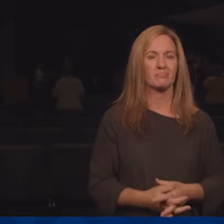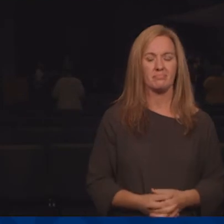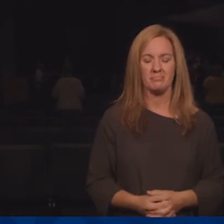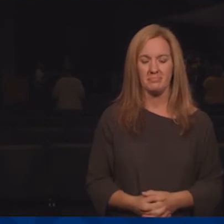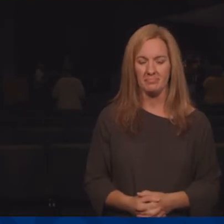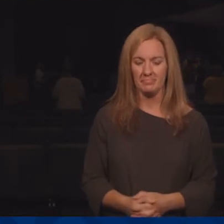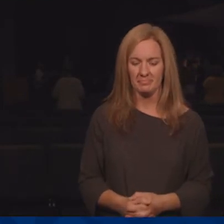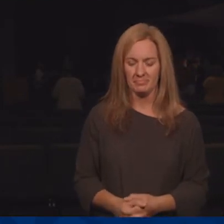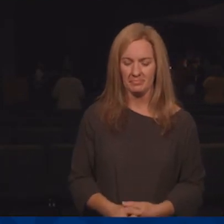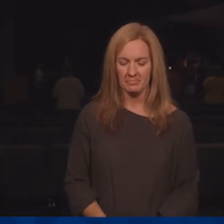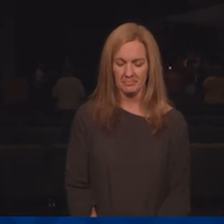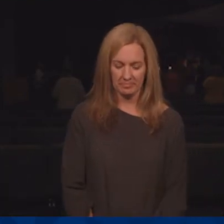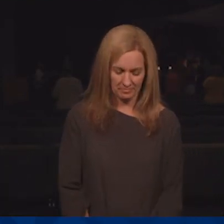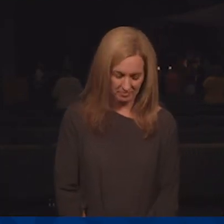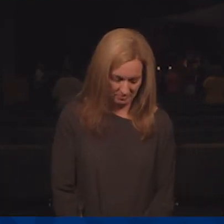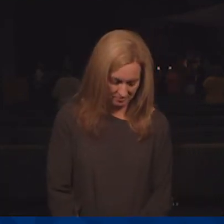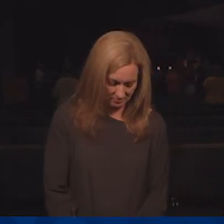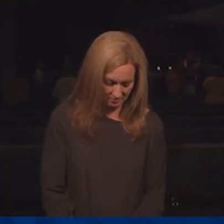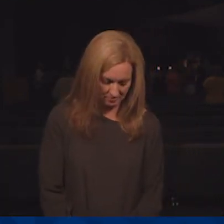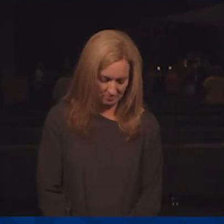together.